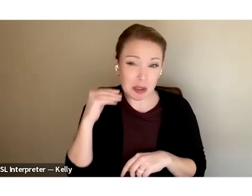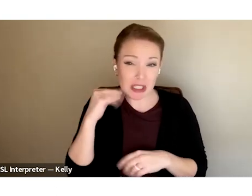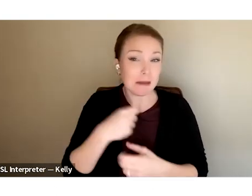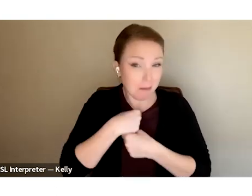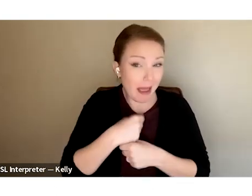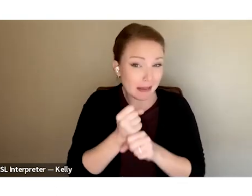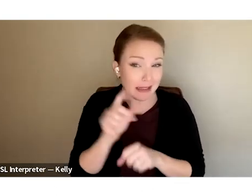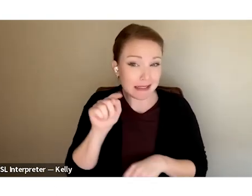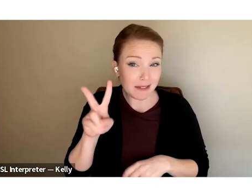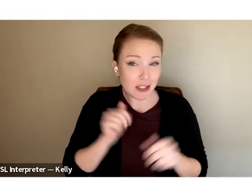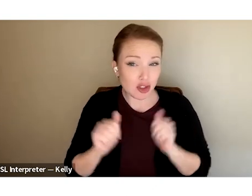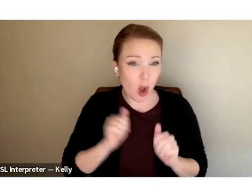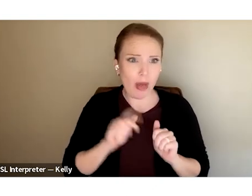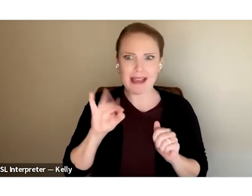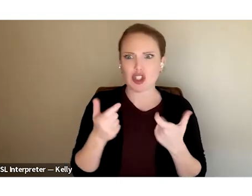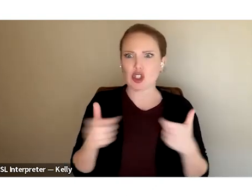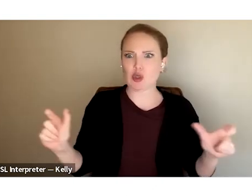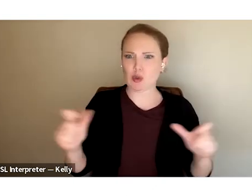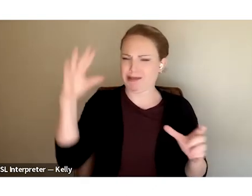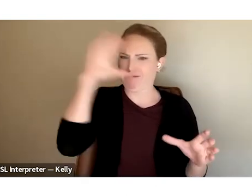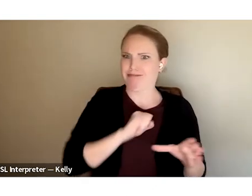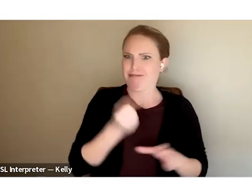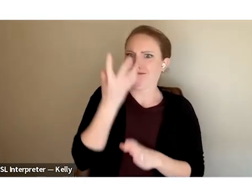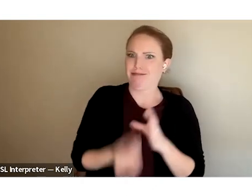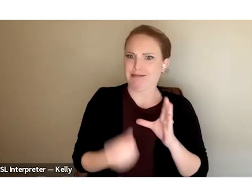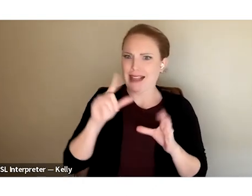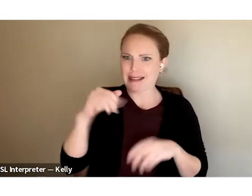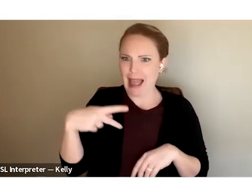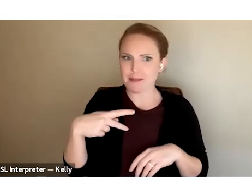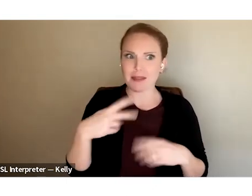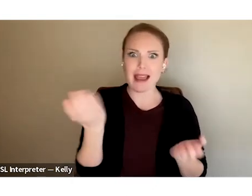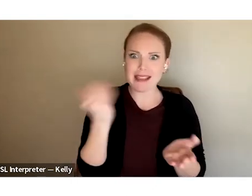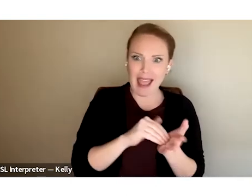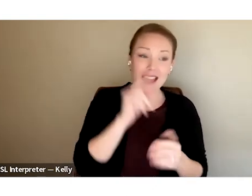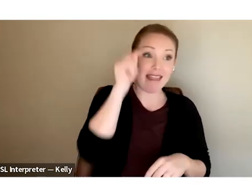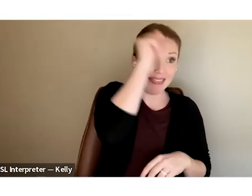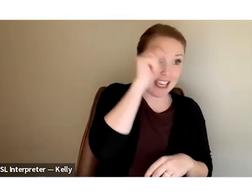quote, actually, of critical media literacy about addressing the gap between theory and practice.